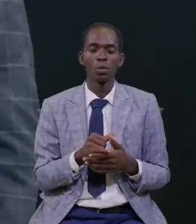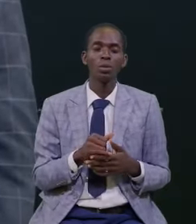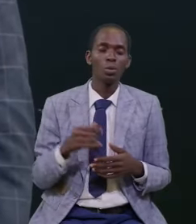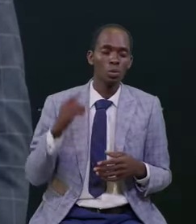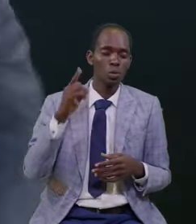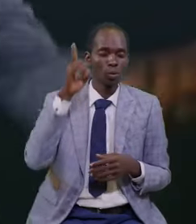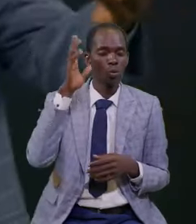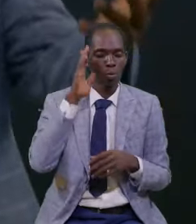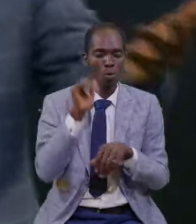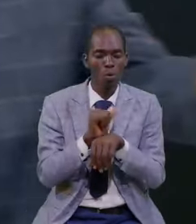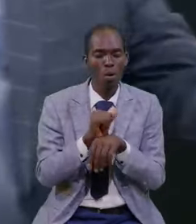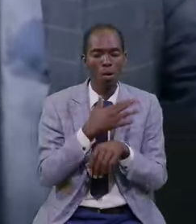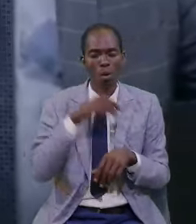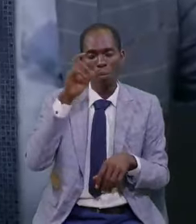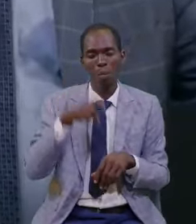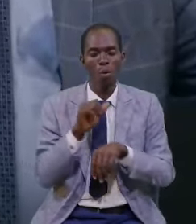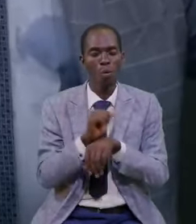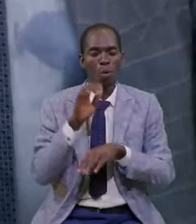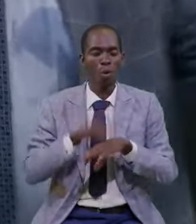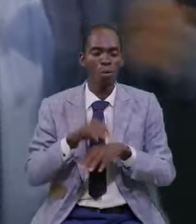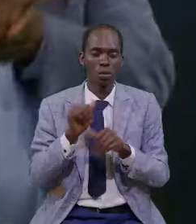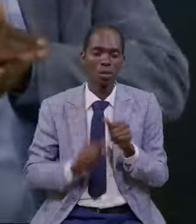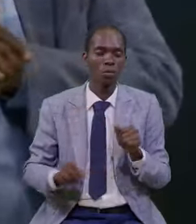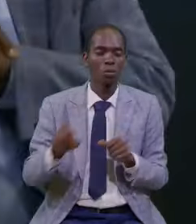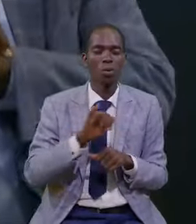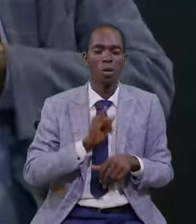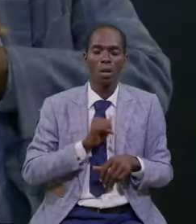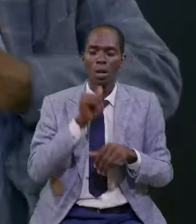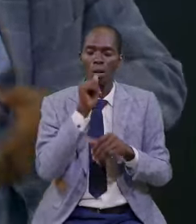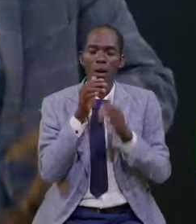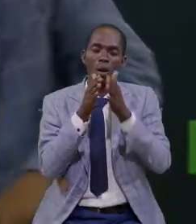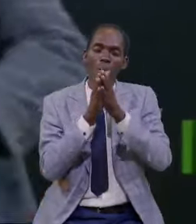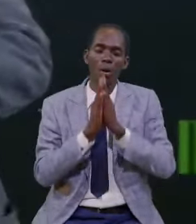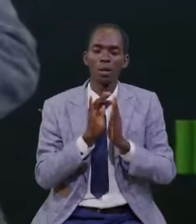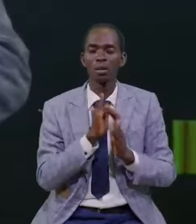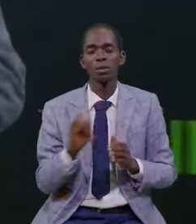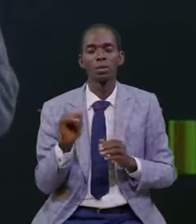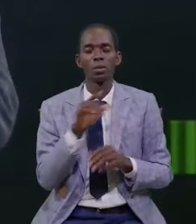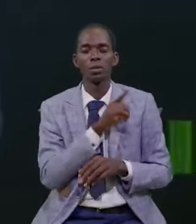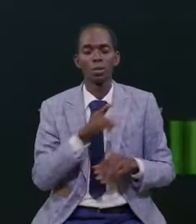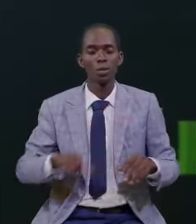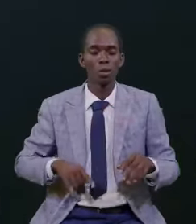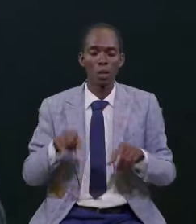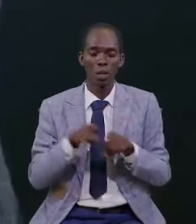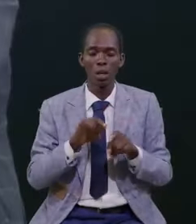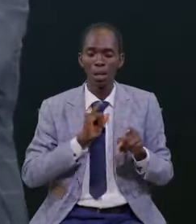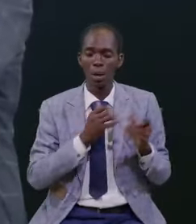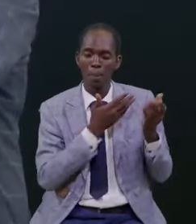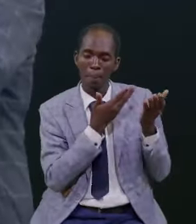on everyone. I'm asking, Lord, as I bring everyone before you, that you will